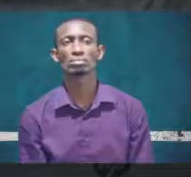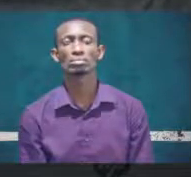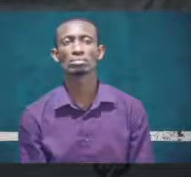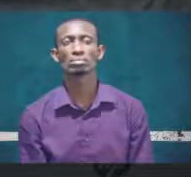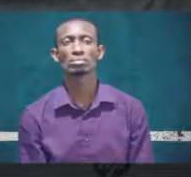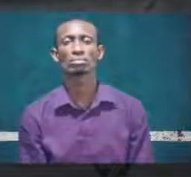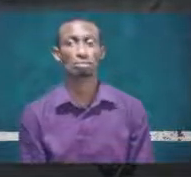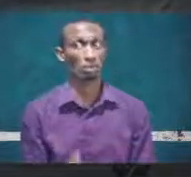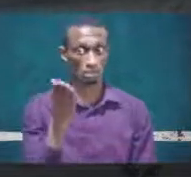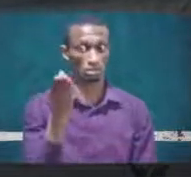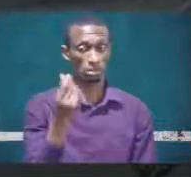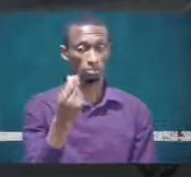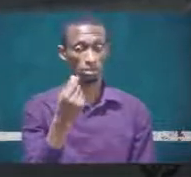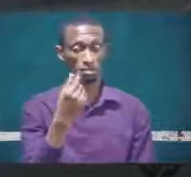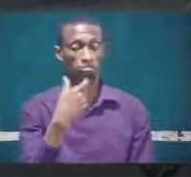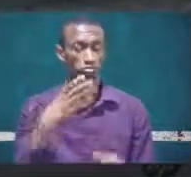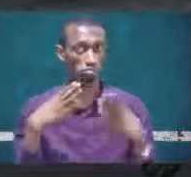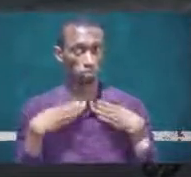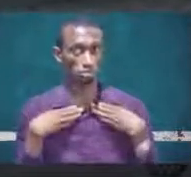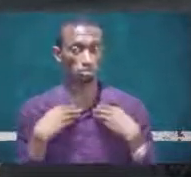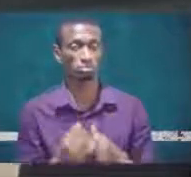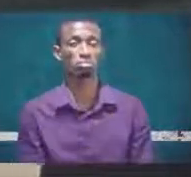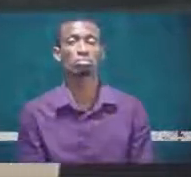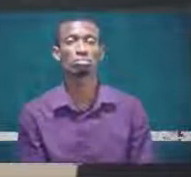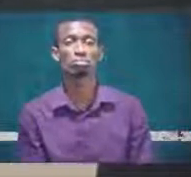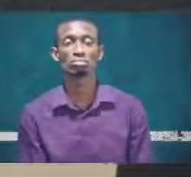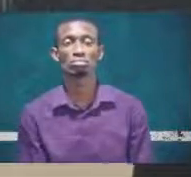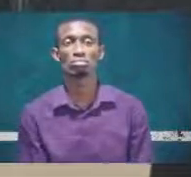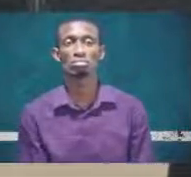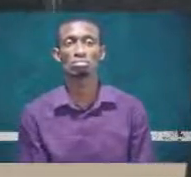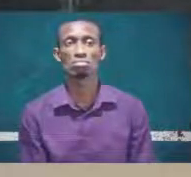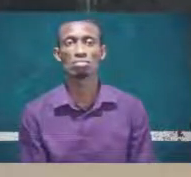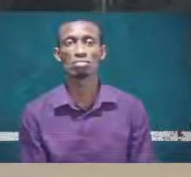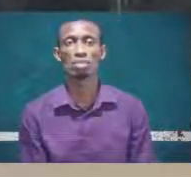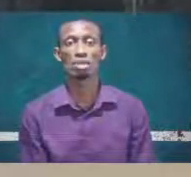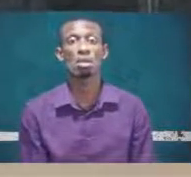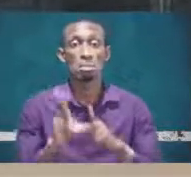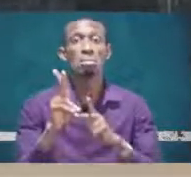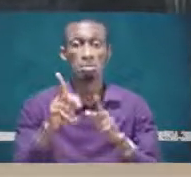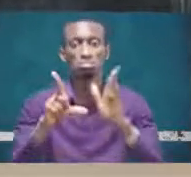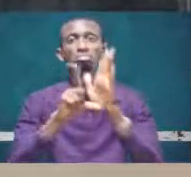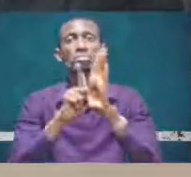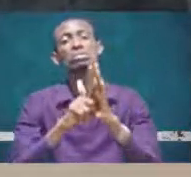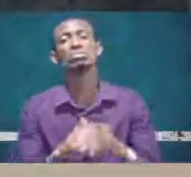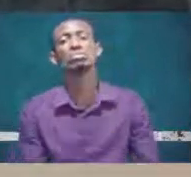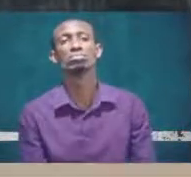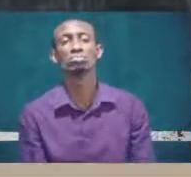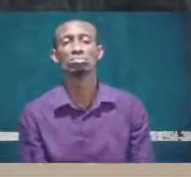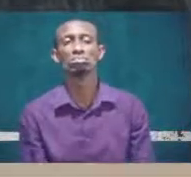accepted. Is money that is accepted by law. That is accepted